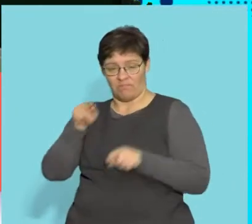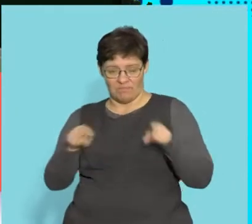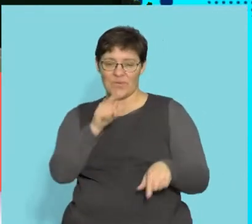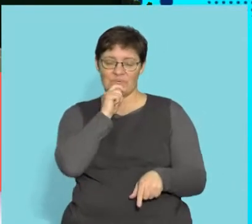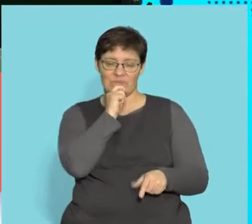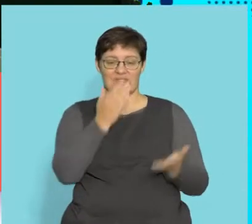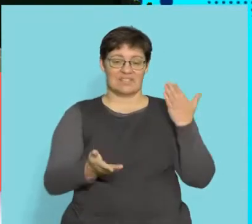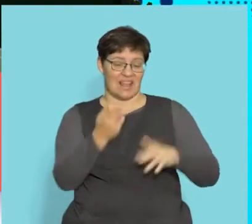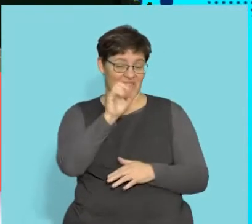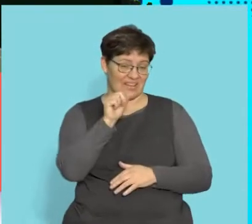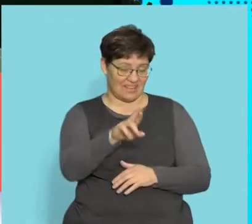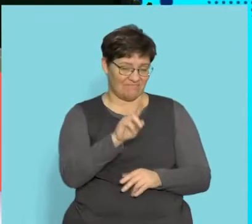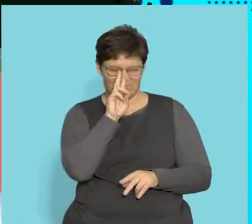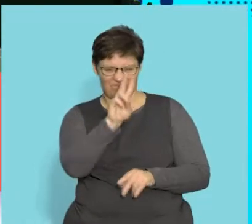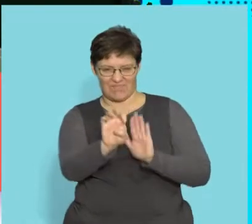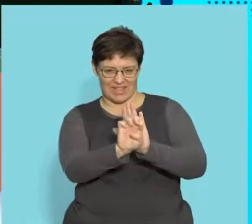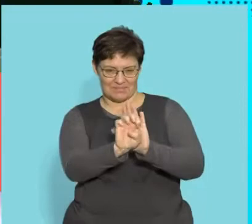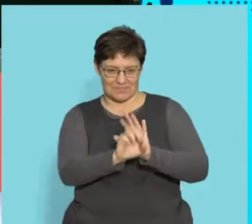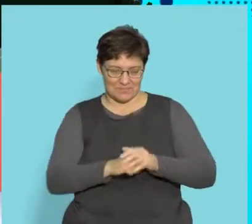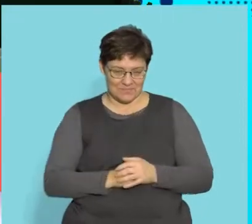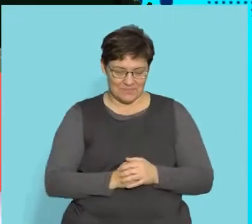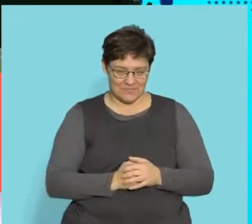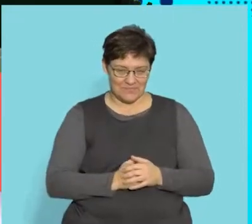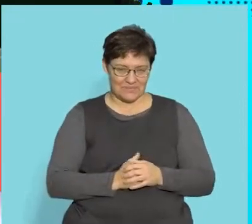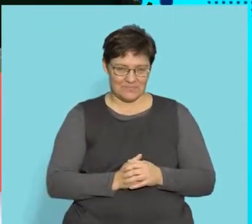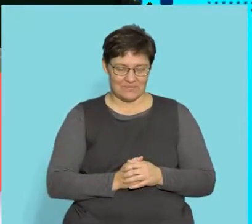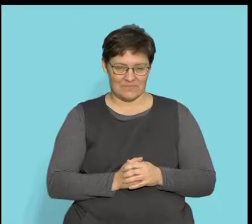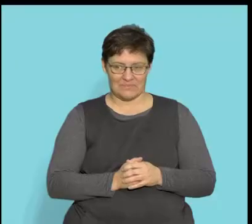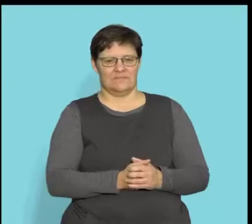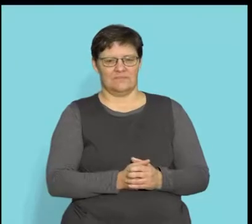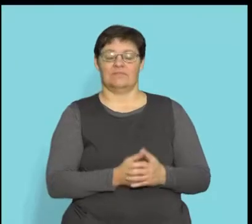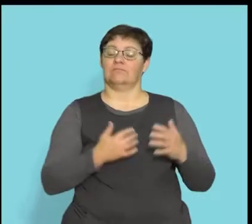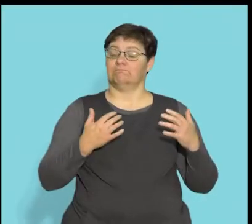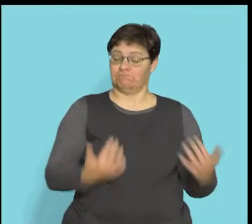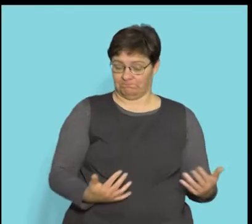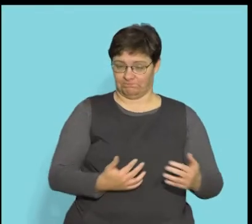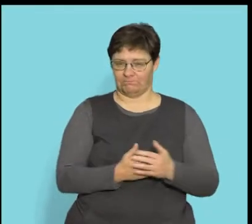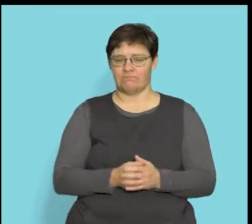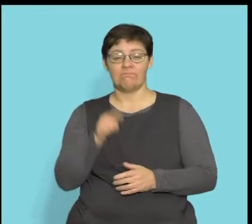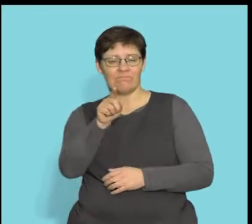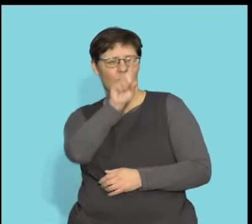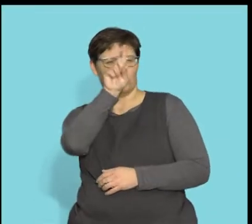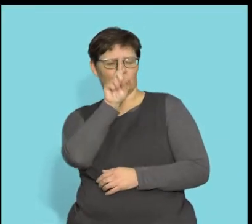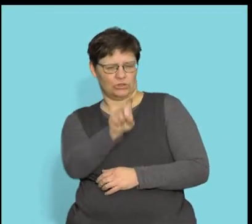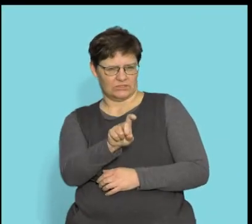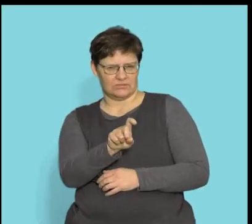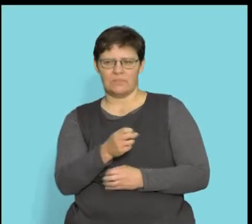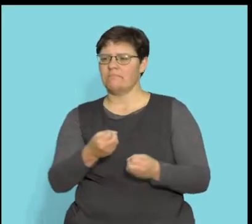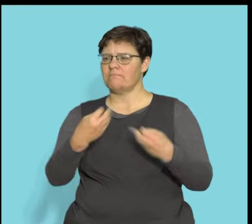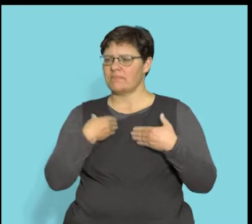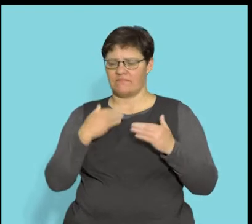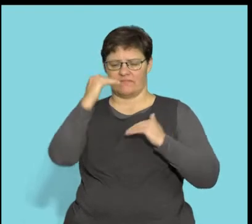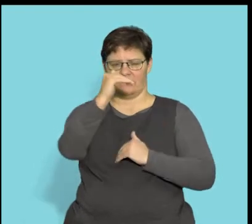volume using a scale factor. Let's go to the example. So guys, for this question, we have been given